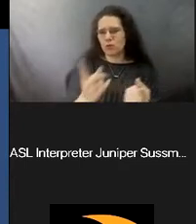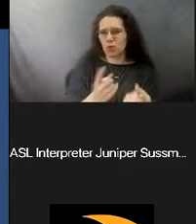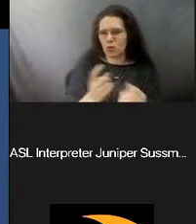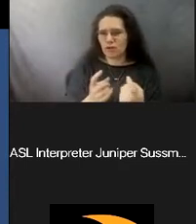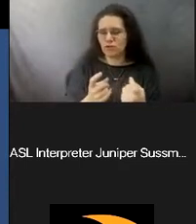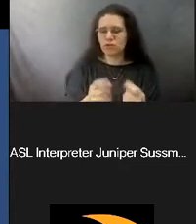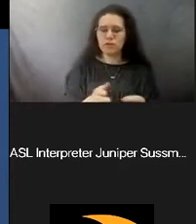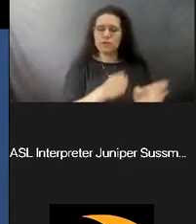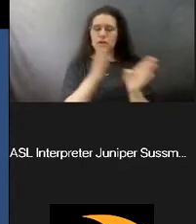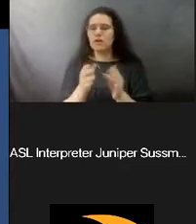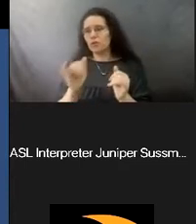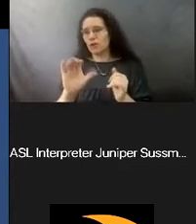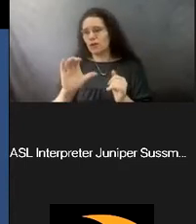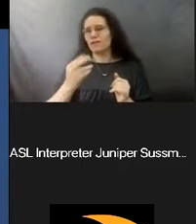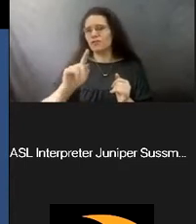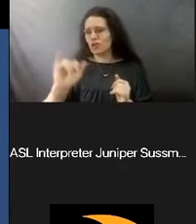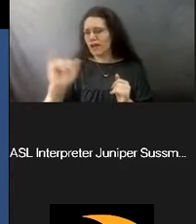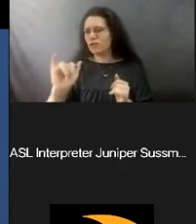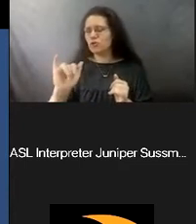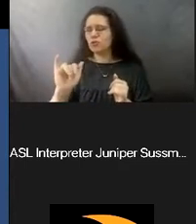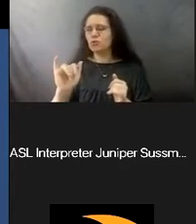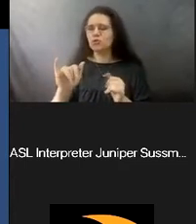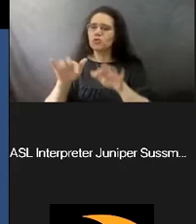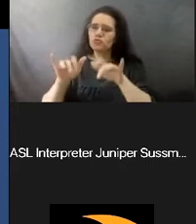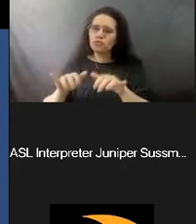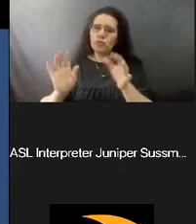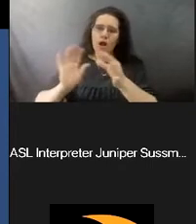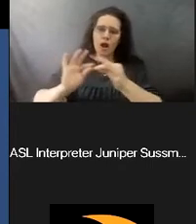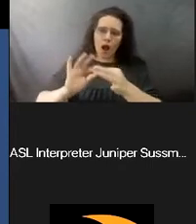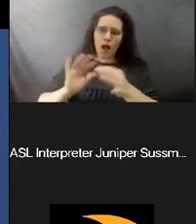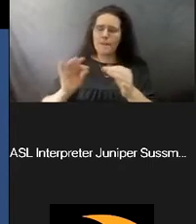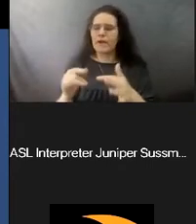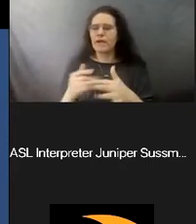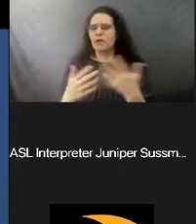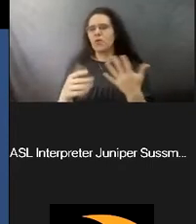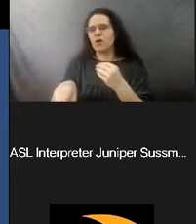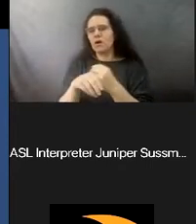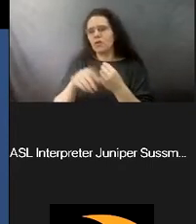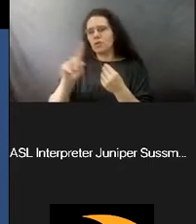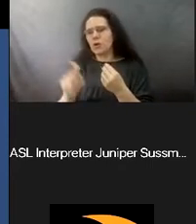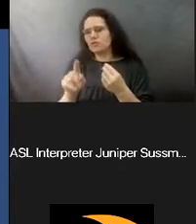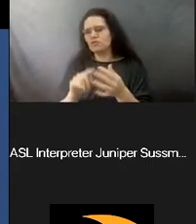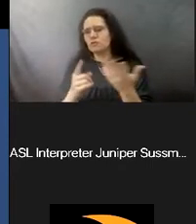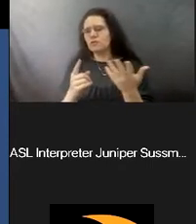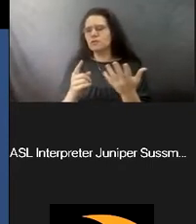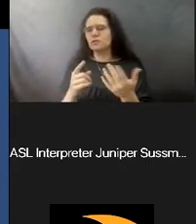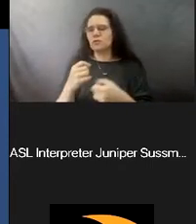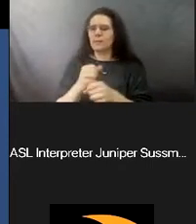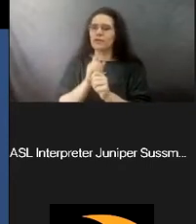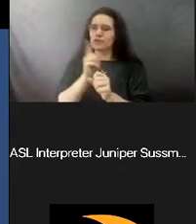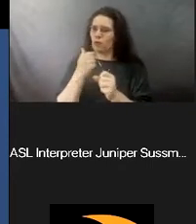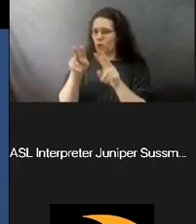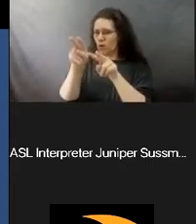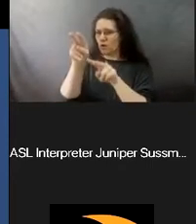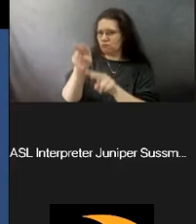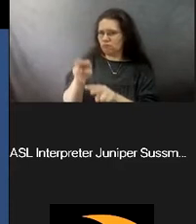also welcome to use the chat function if you'd like to share commentary as well as additional questions. We'll ensure that we monitor it